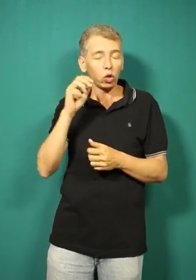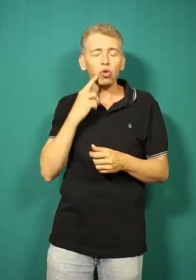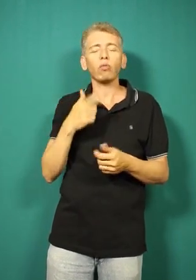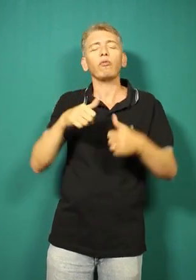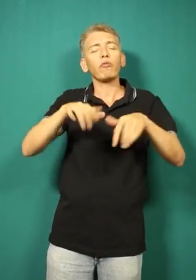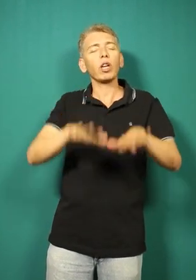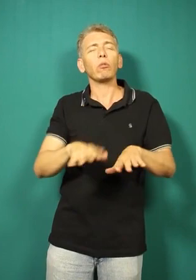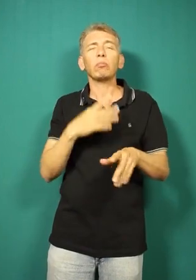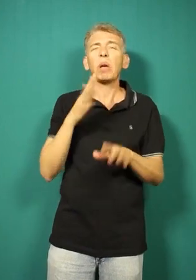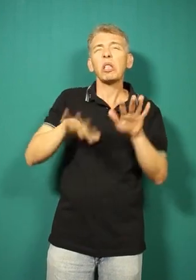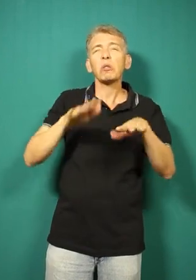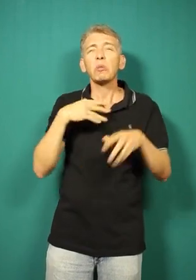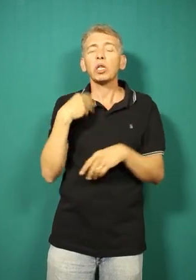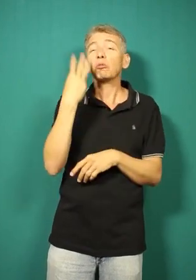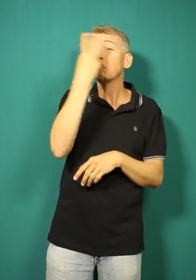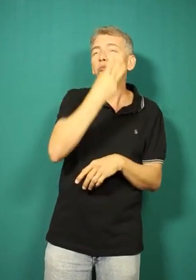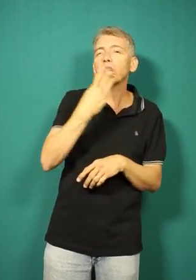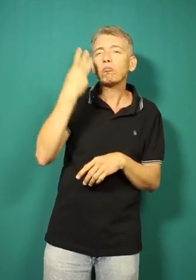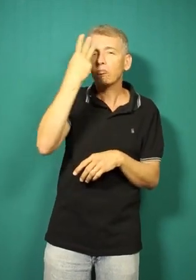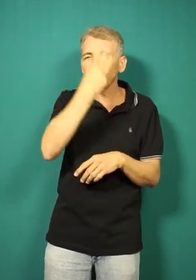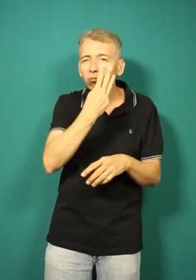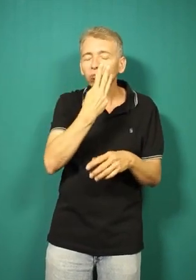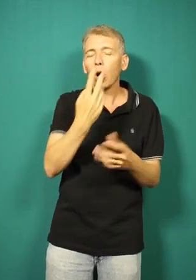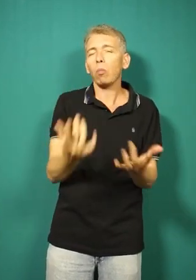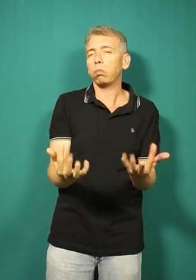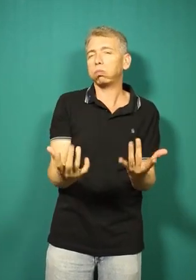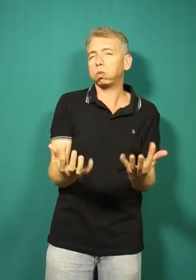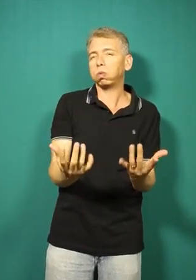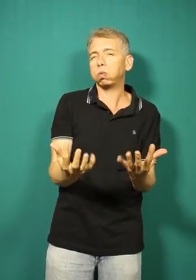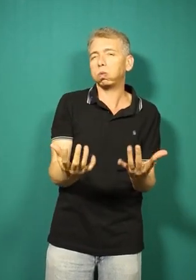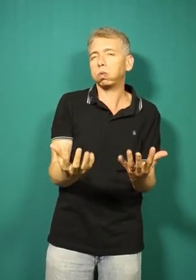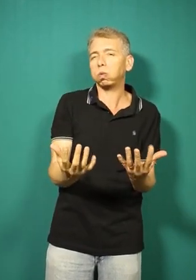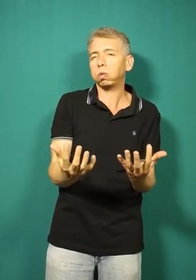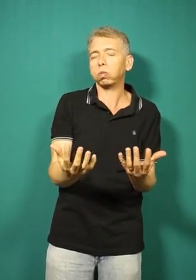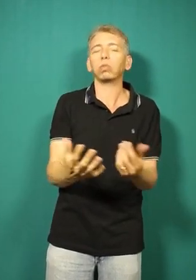Kozo is steamed in the tank for about 3 hours.